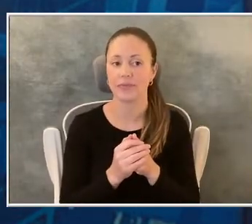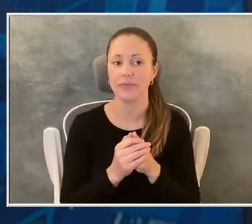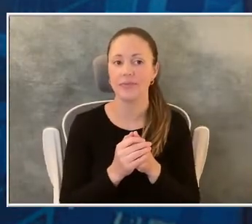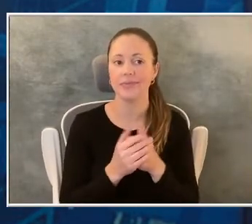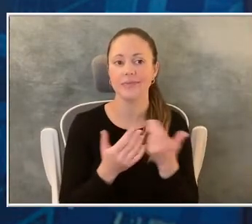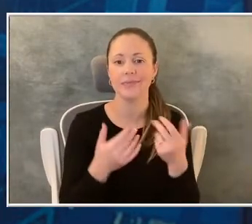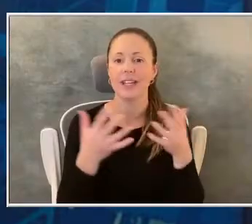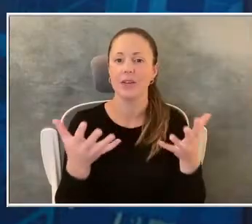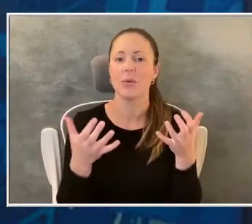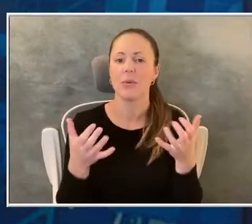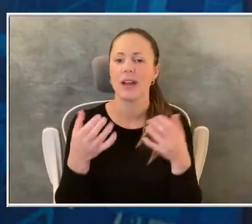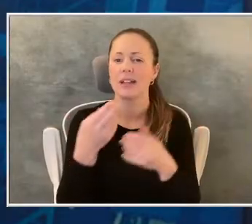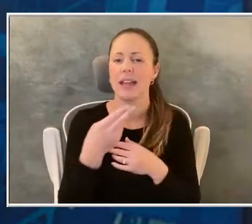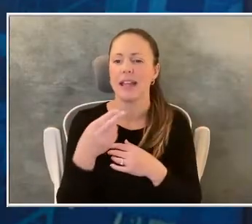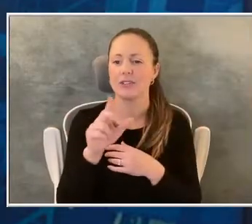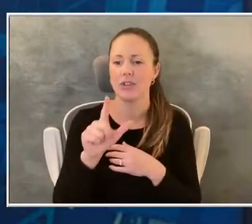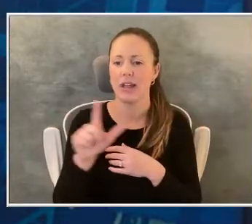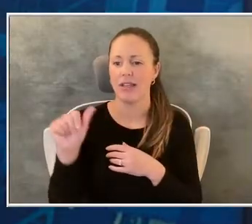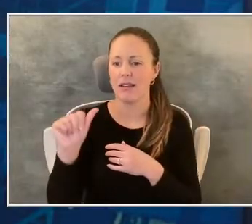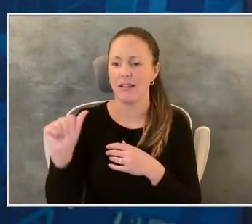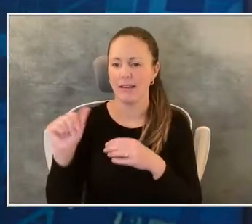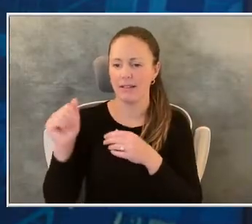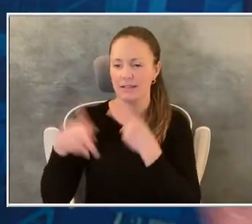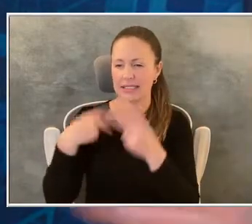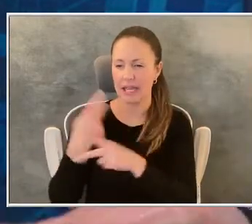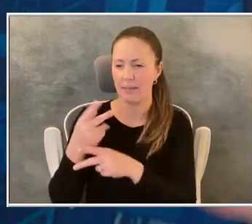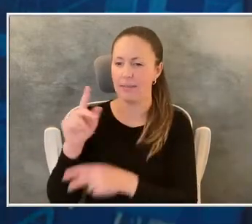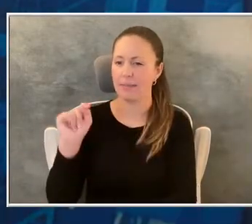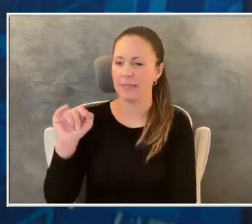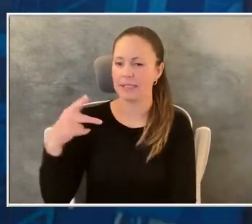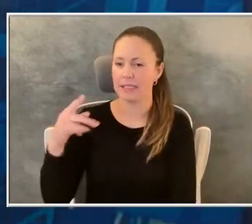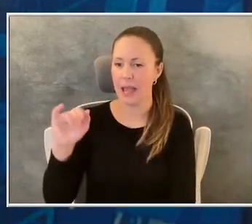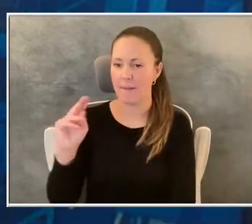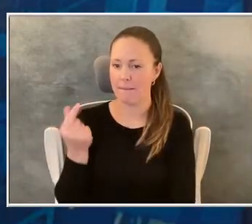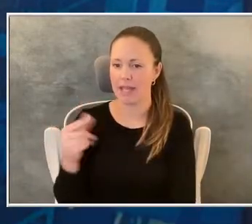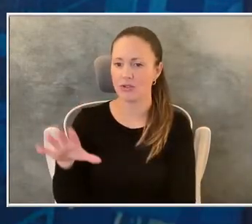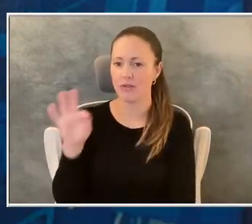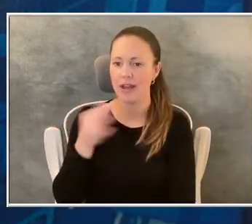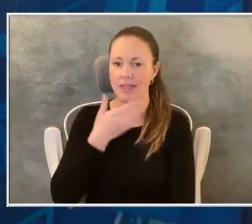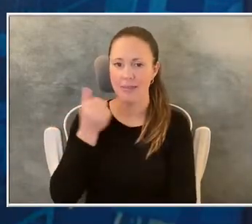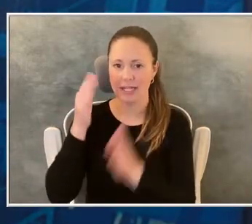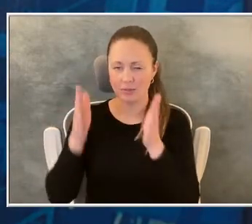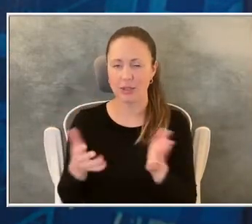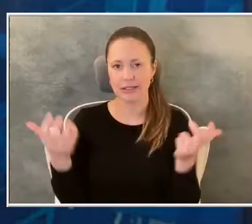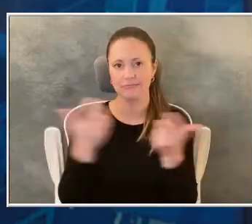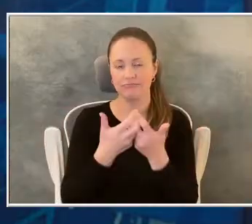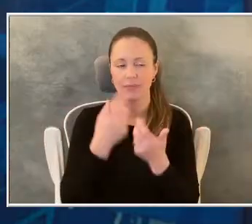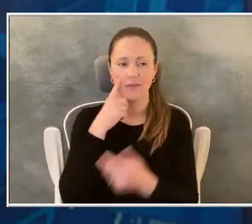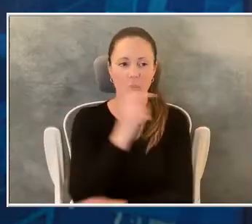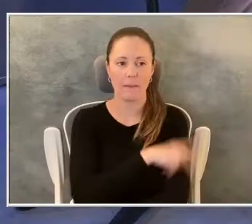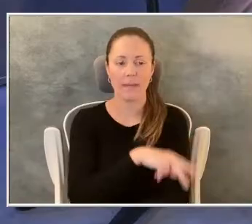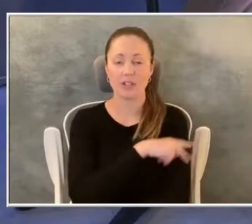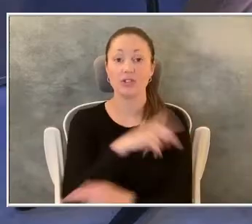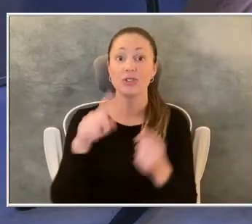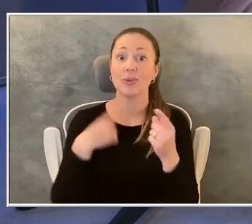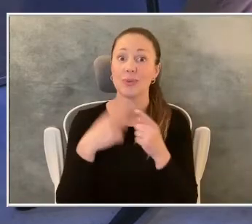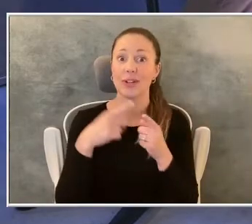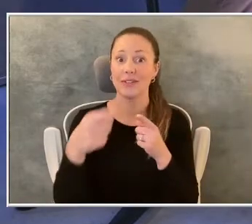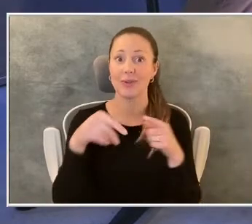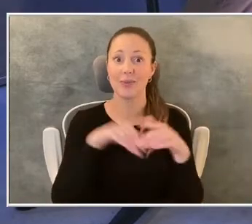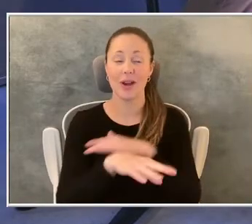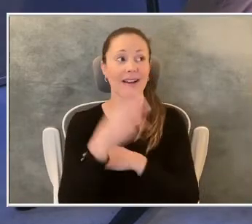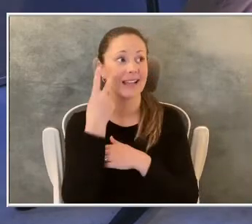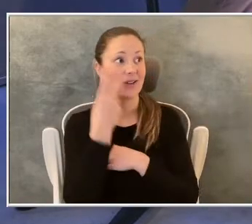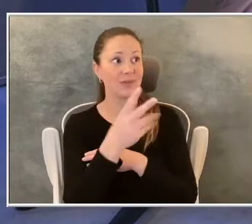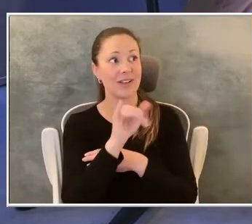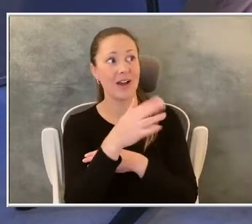typing to find the best donor that best suits for our patient. When you walked in and saw John this morning, you both had a moment. Yes.